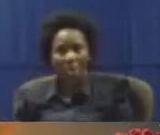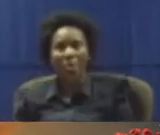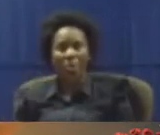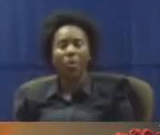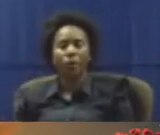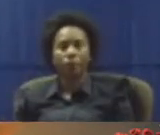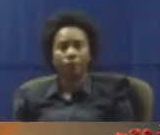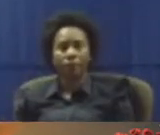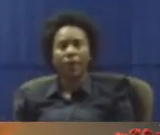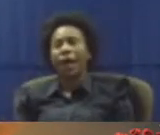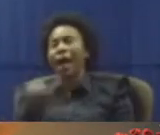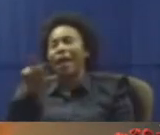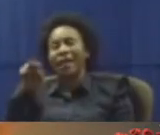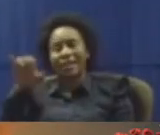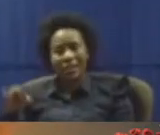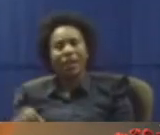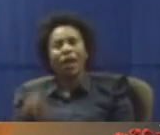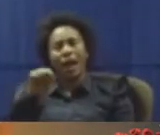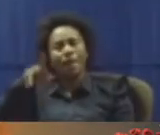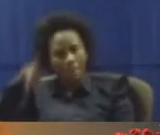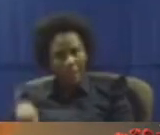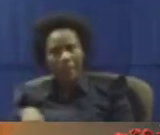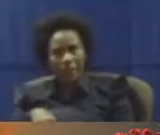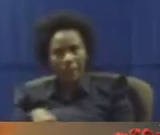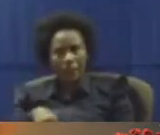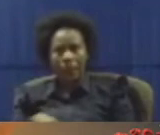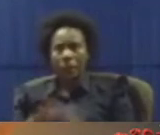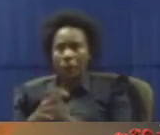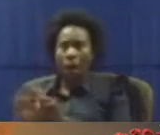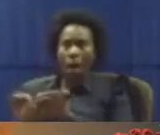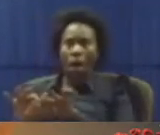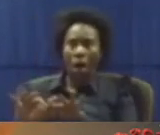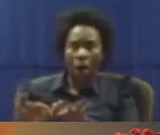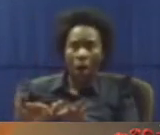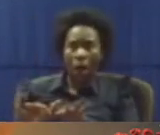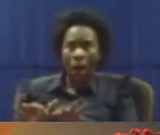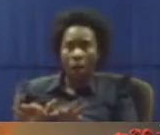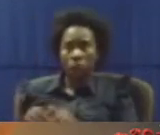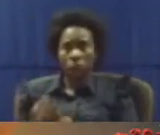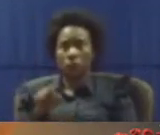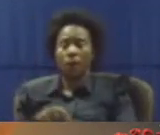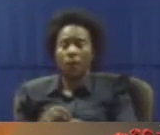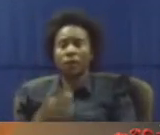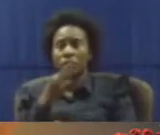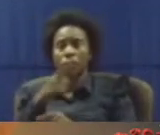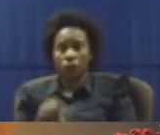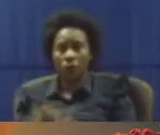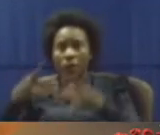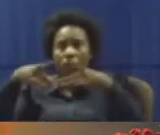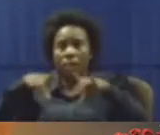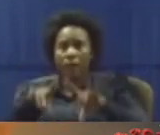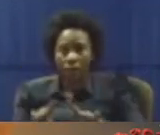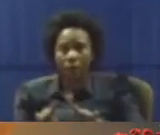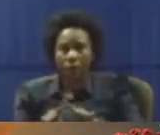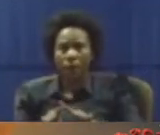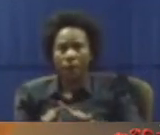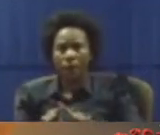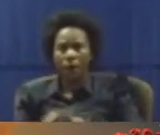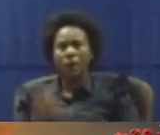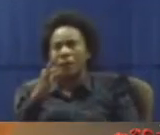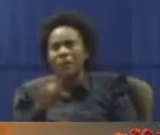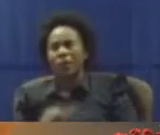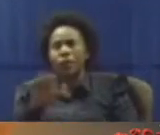honesty, ANC MPs expressed pantomime horror that this should be brought up, and the chair gave her a lecture of how Scopa does not